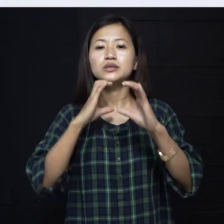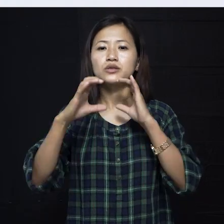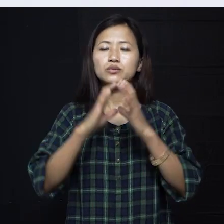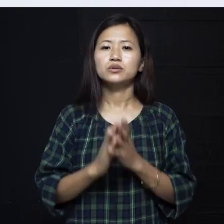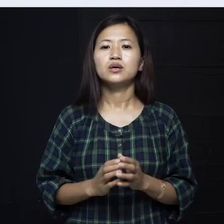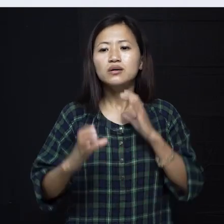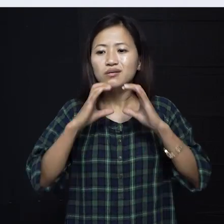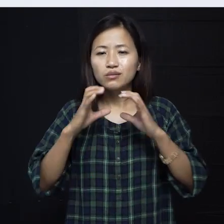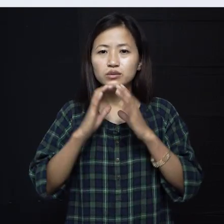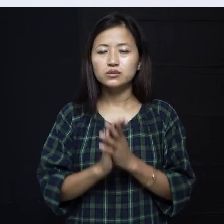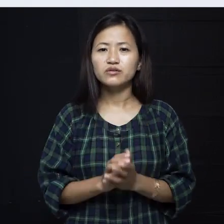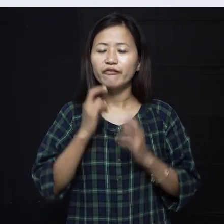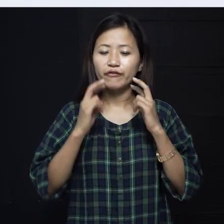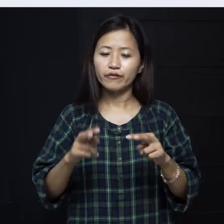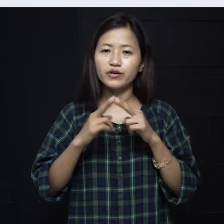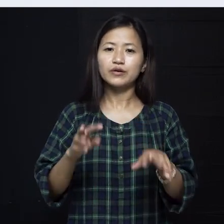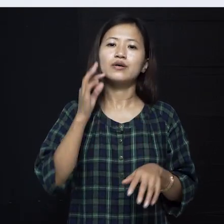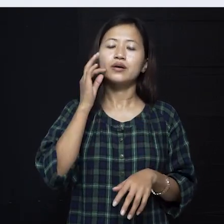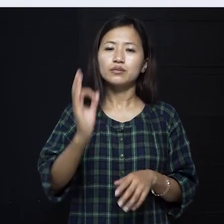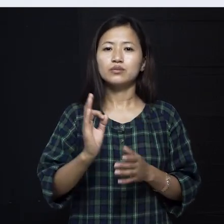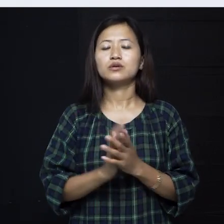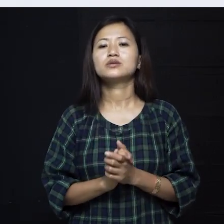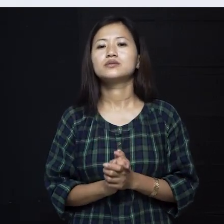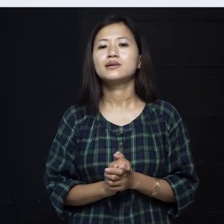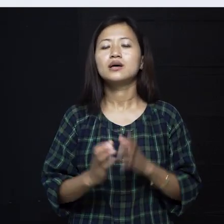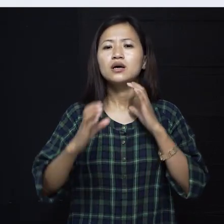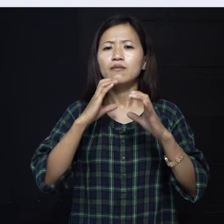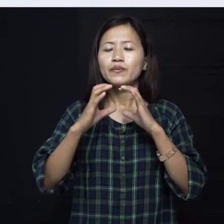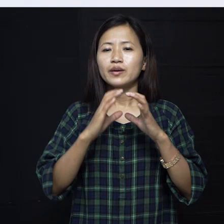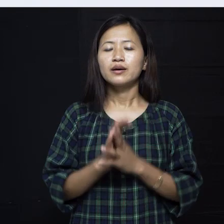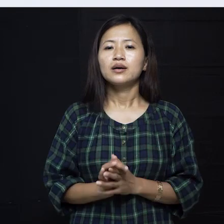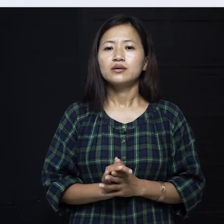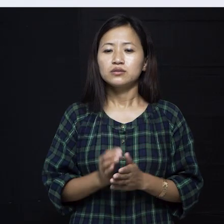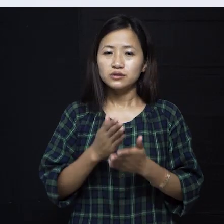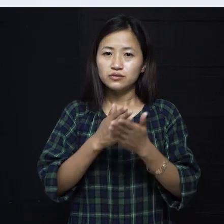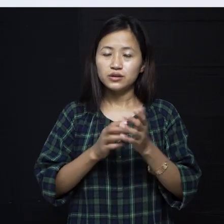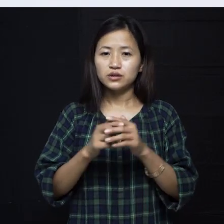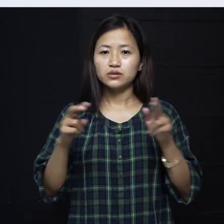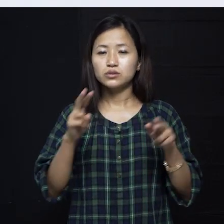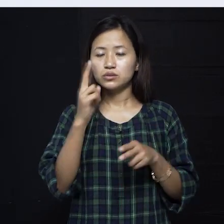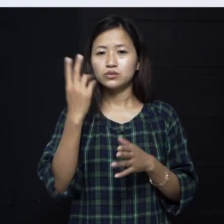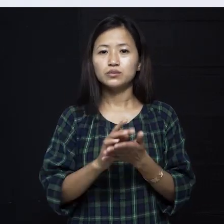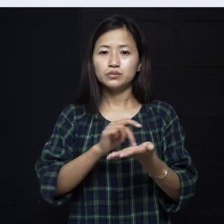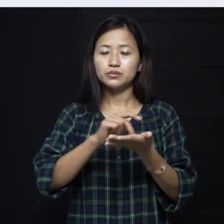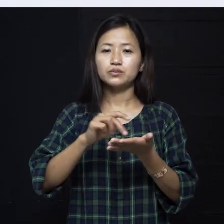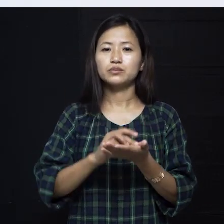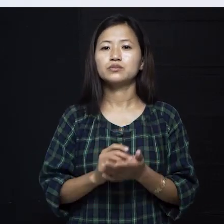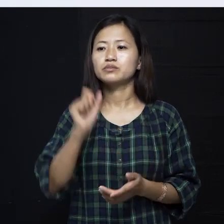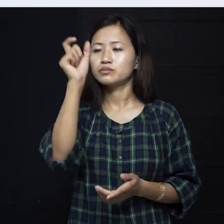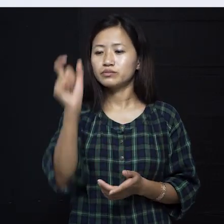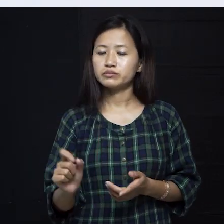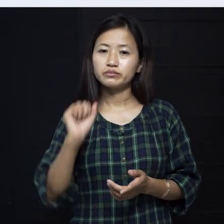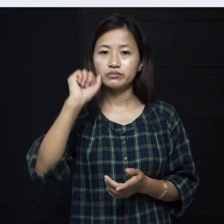So communication, it is very, very important. Communication, it has been divided into two parts, that is